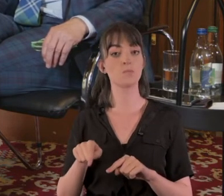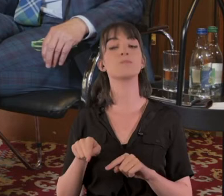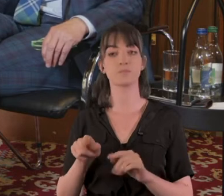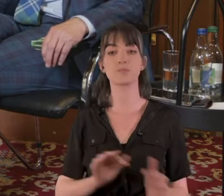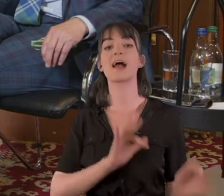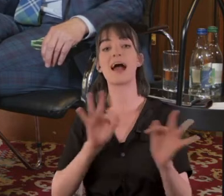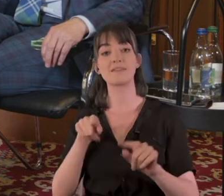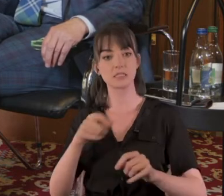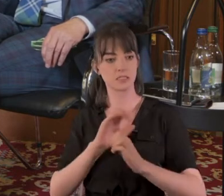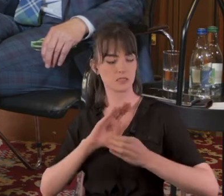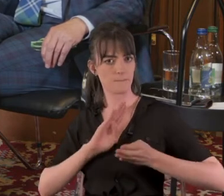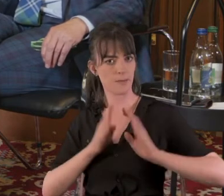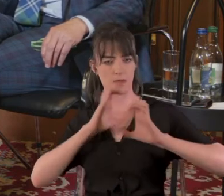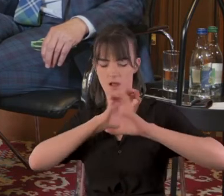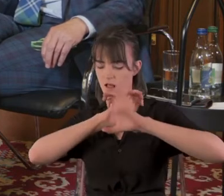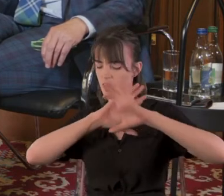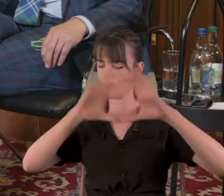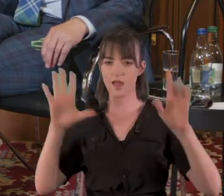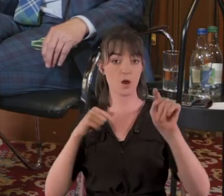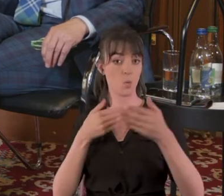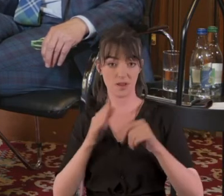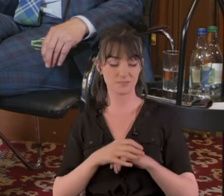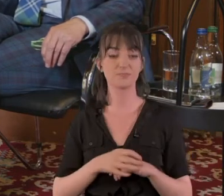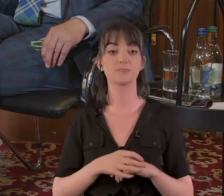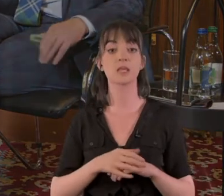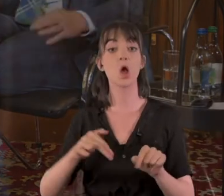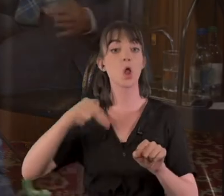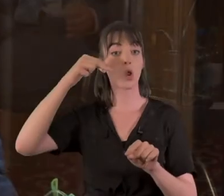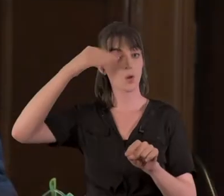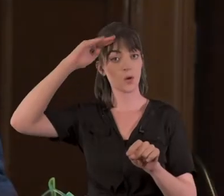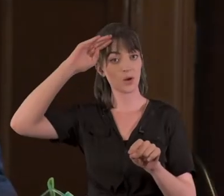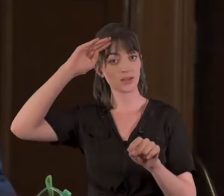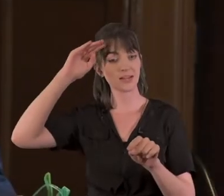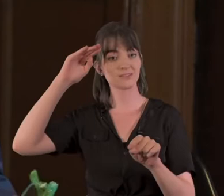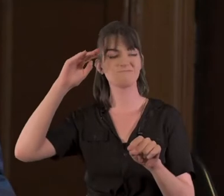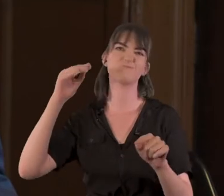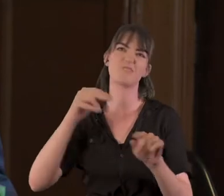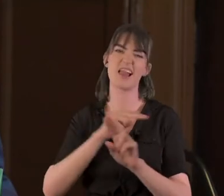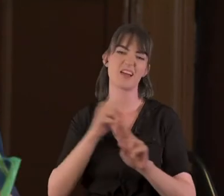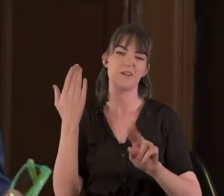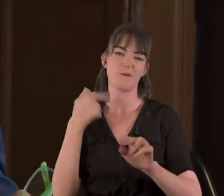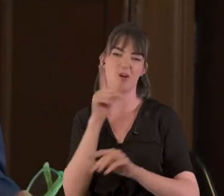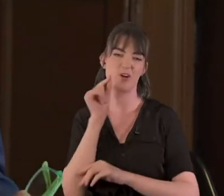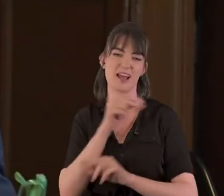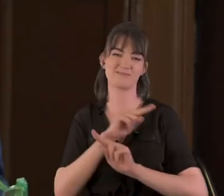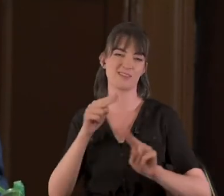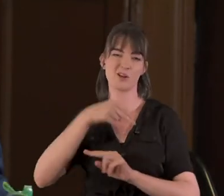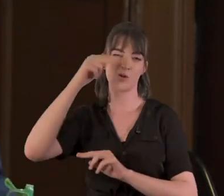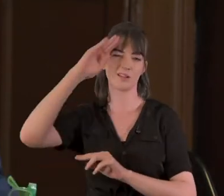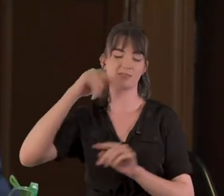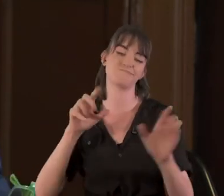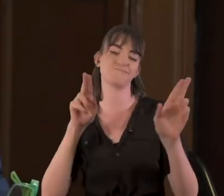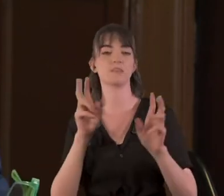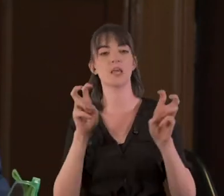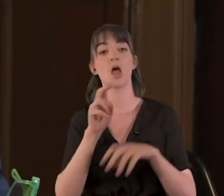period is that Northern Ireland, it's not called Northern Ireland in those days, that Ulster is